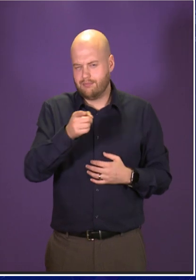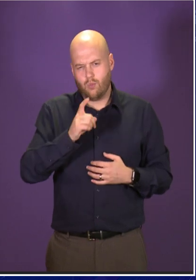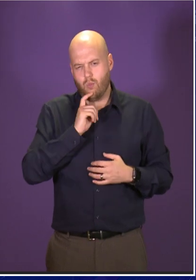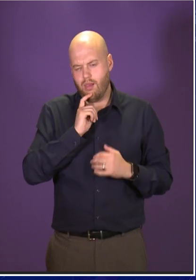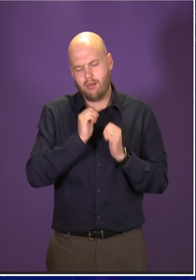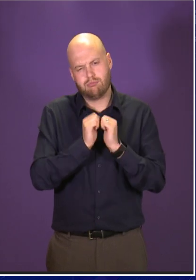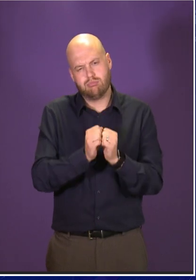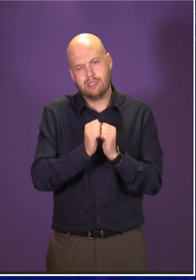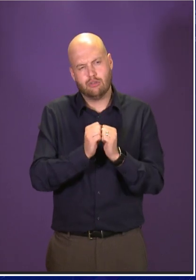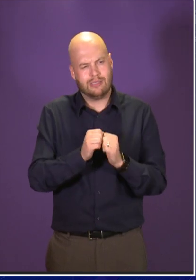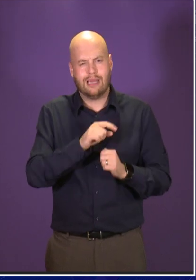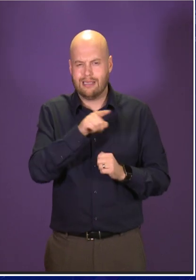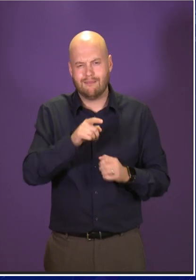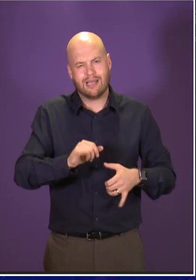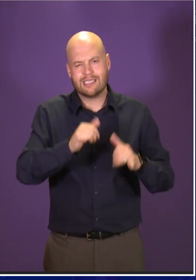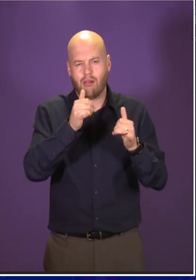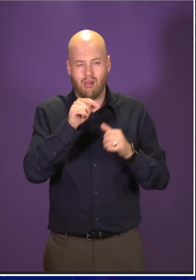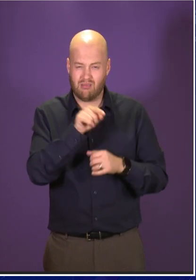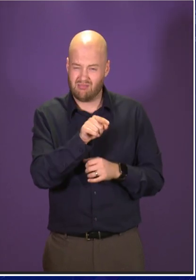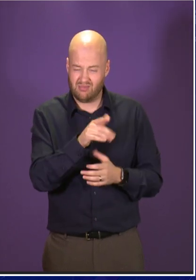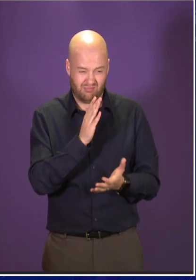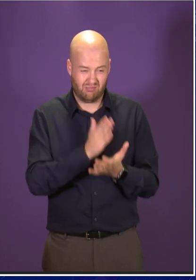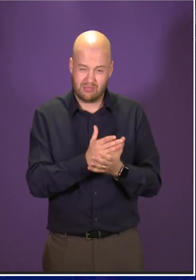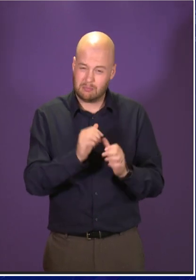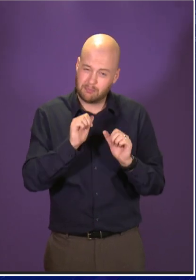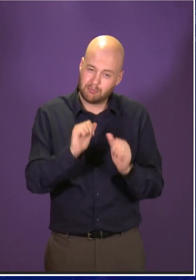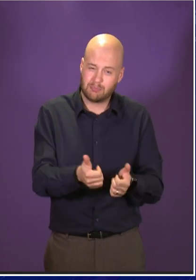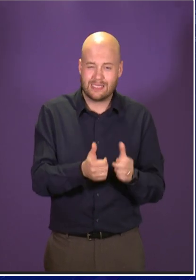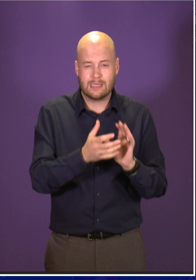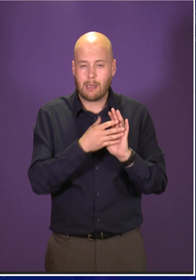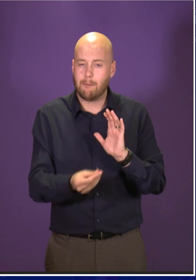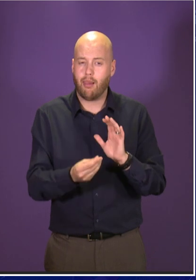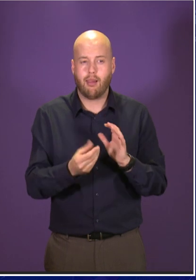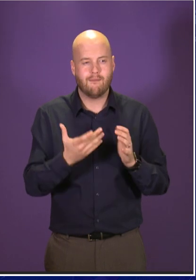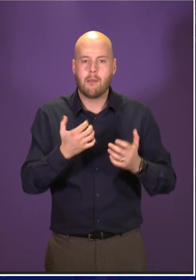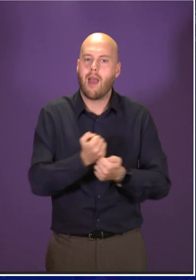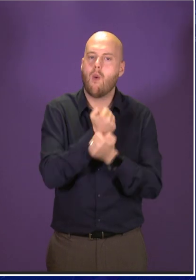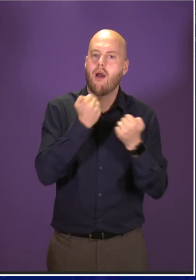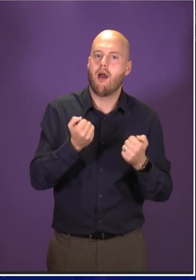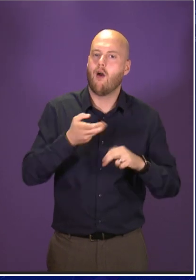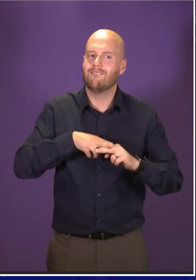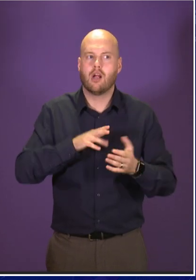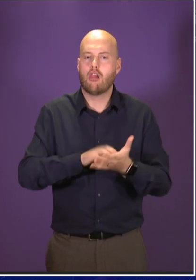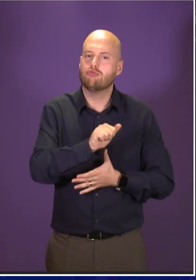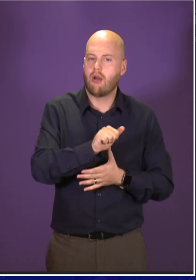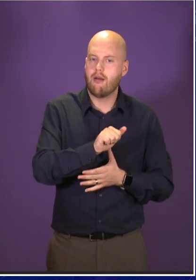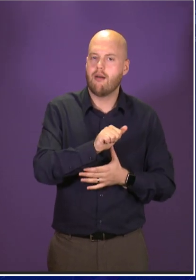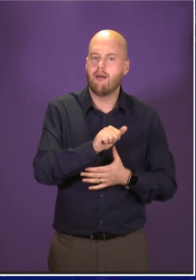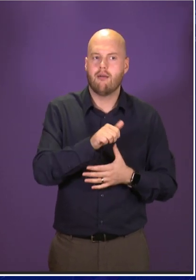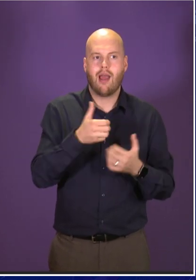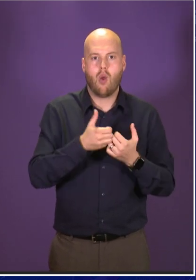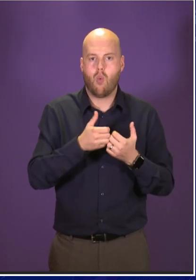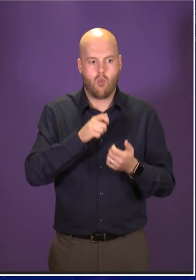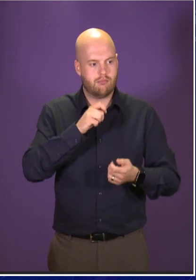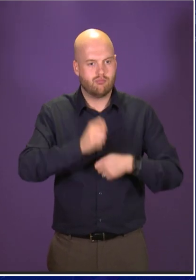iconic festivals are a living, breathing example of the incredible power of culture in transforming our lives